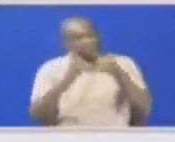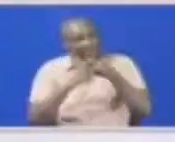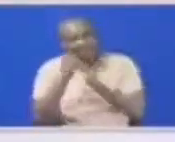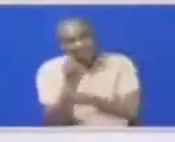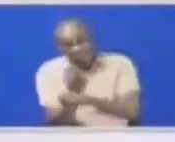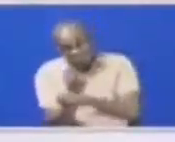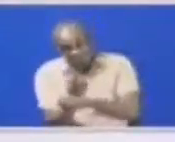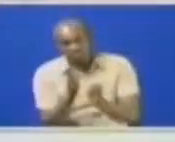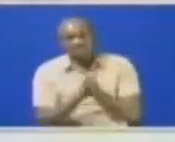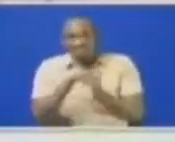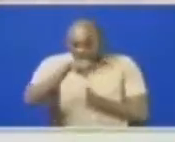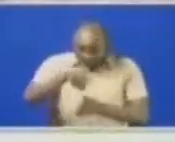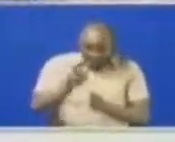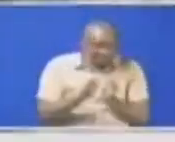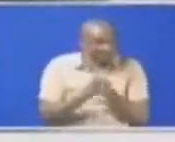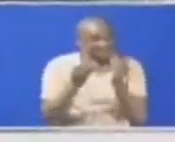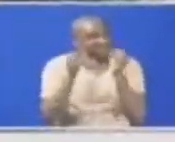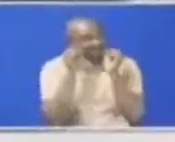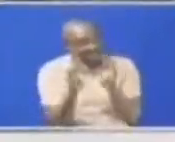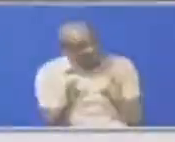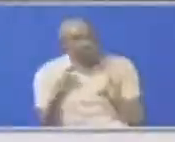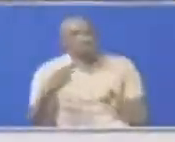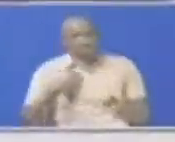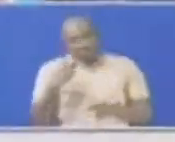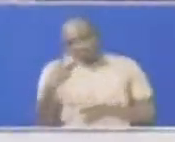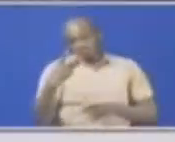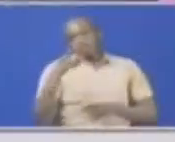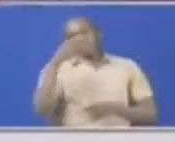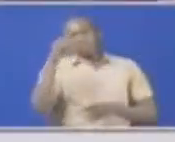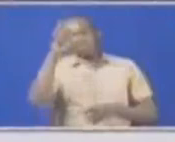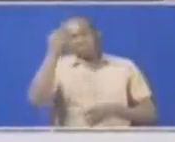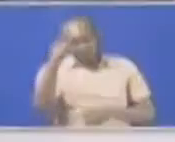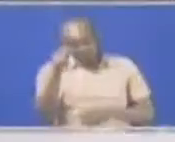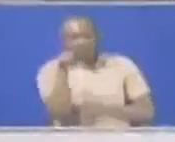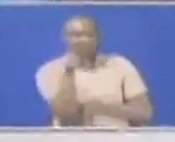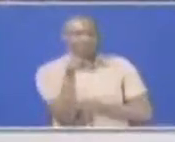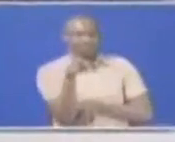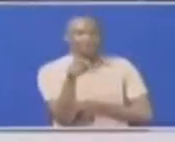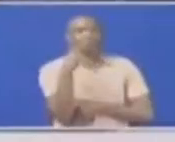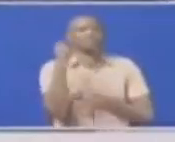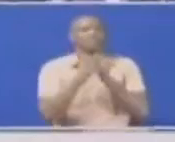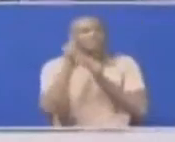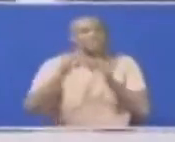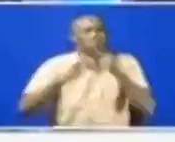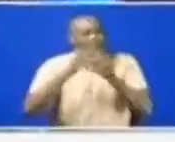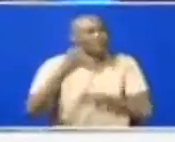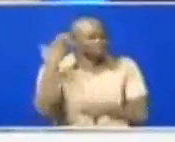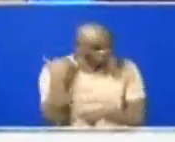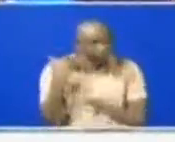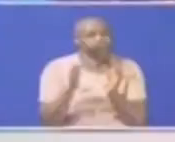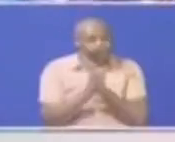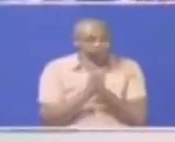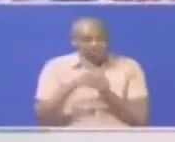1 hour, 1 minute and 47 seconds. He, however, did not get it easy as second place to Isaac Kibet pushed him to the limit. 2015 IAAF World